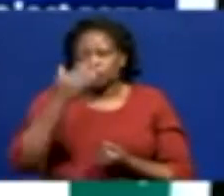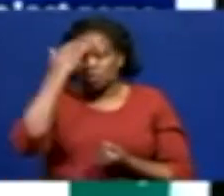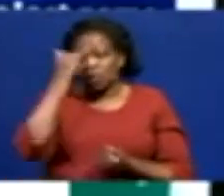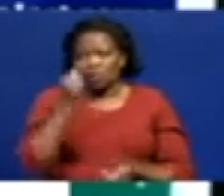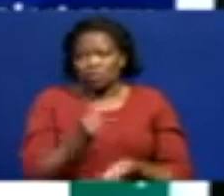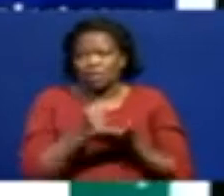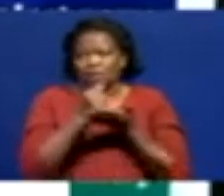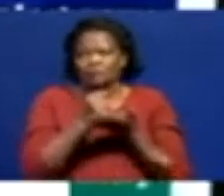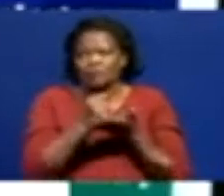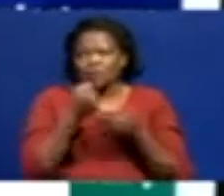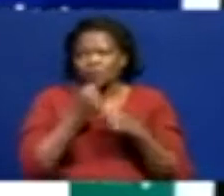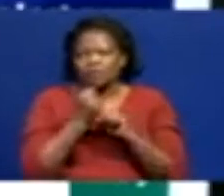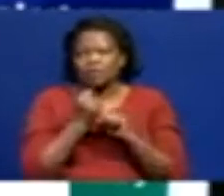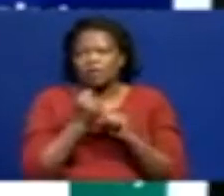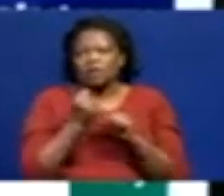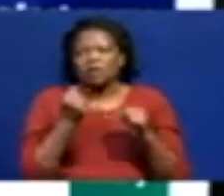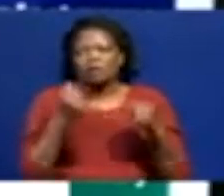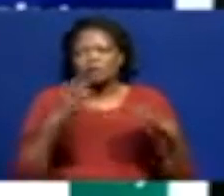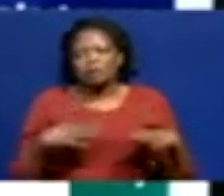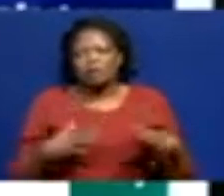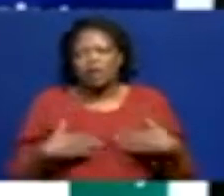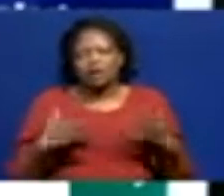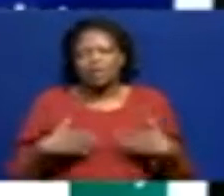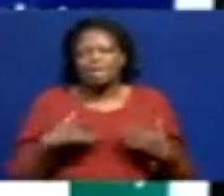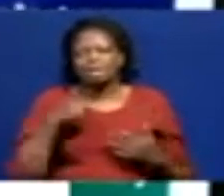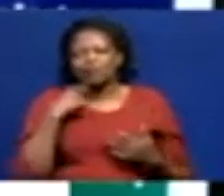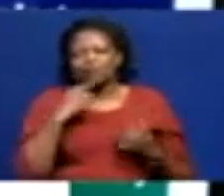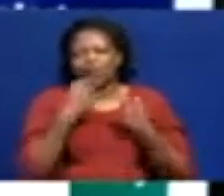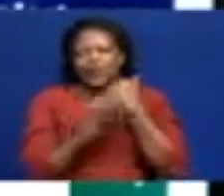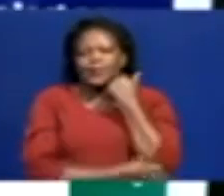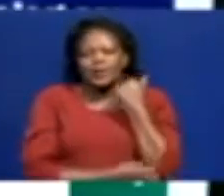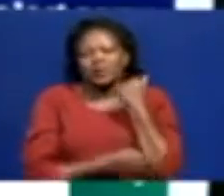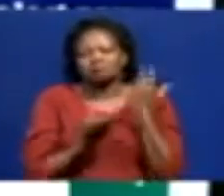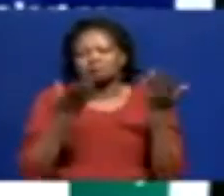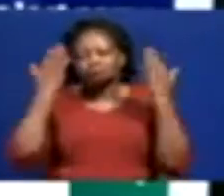na kufurahisha wasioweza Waislamu wasiokuwa Waislamu